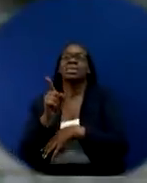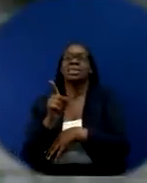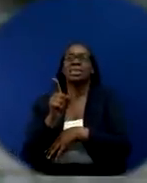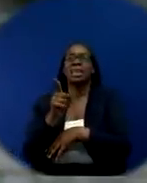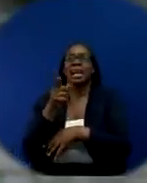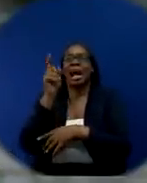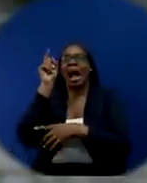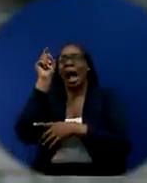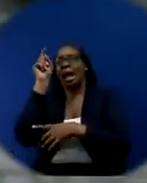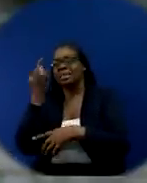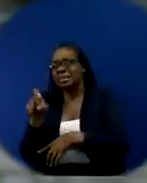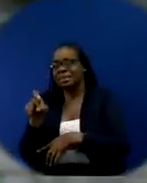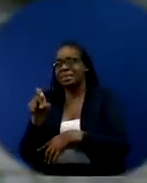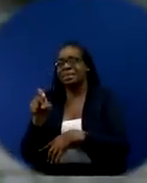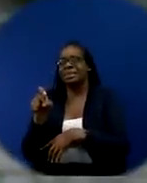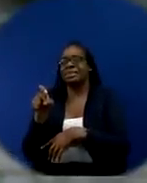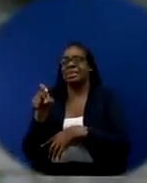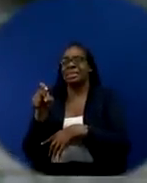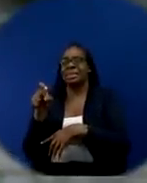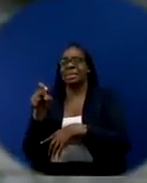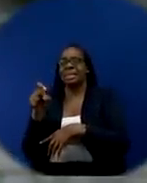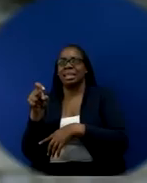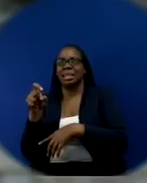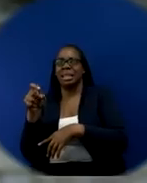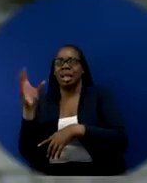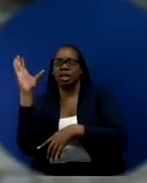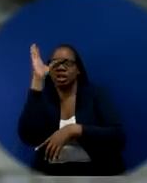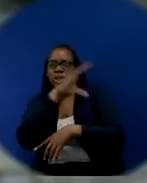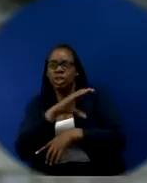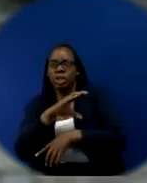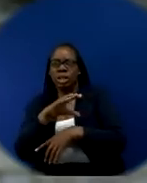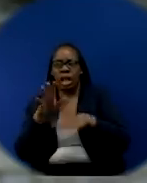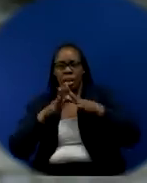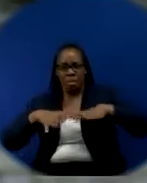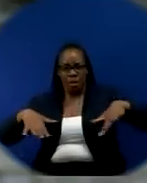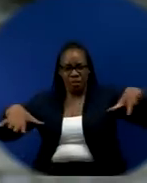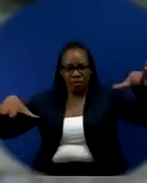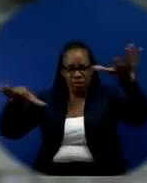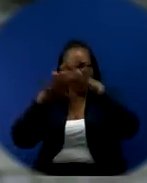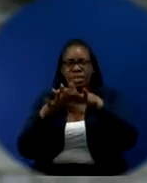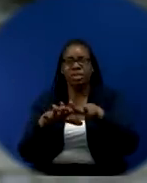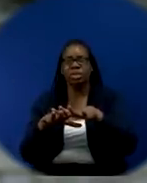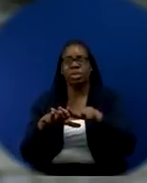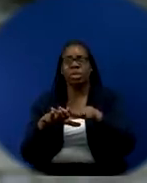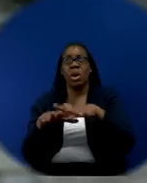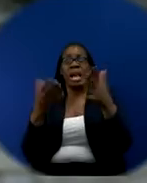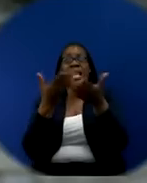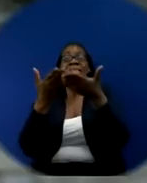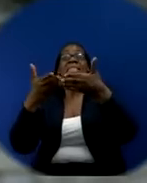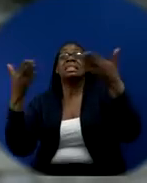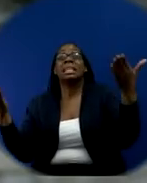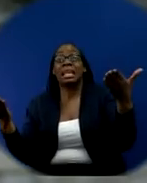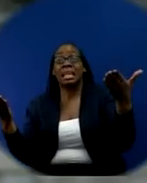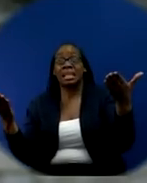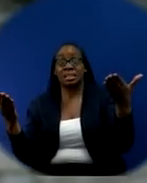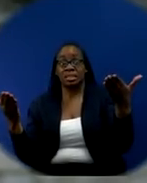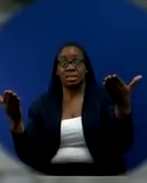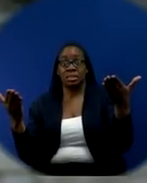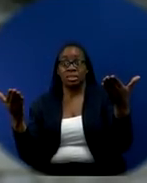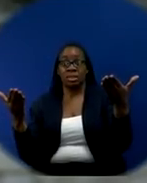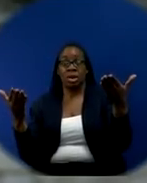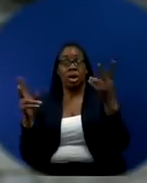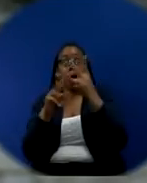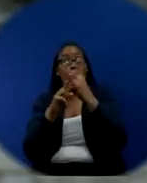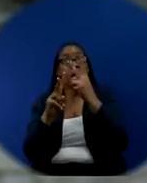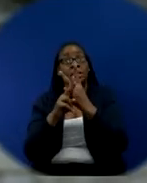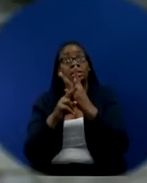go tend to my field, I need to go see about it, his possessions are on the line. Let's be real clear.